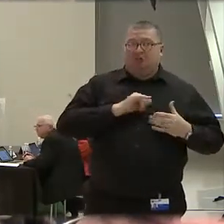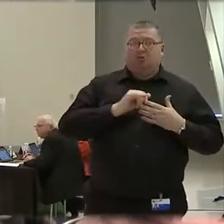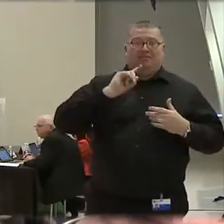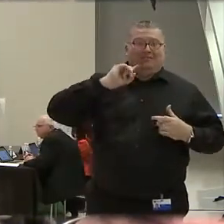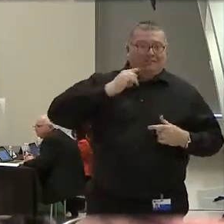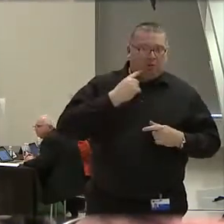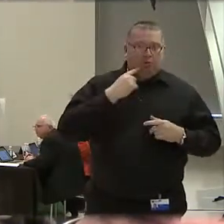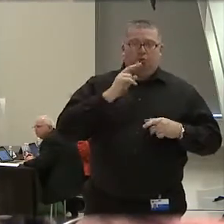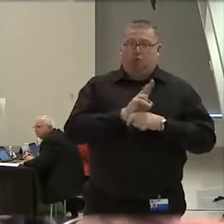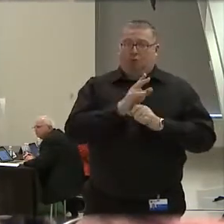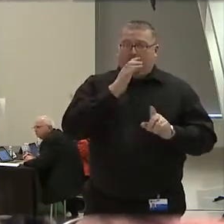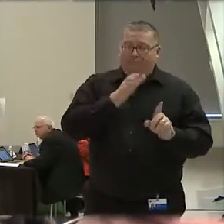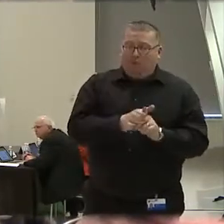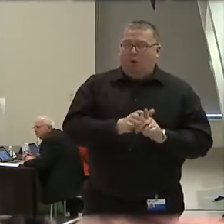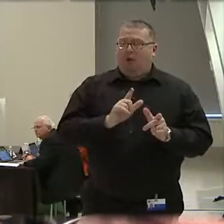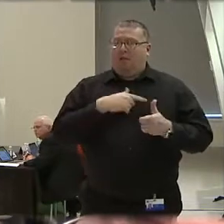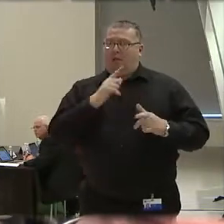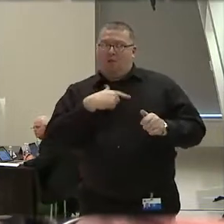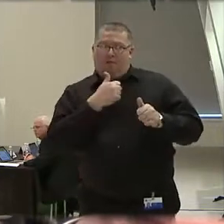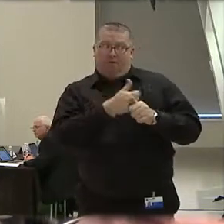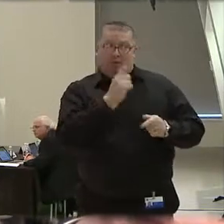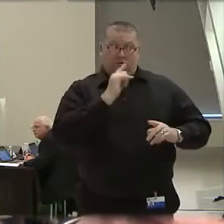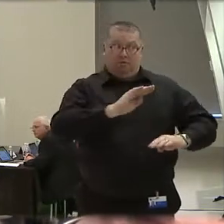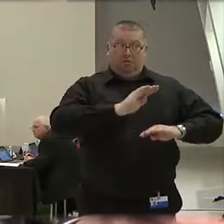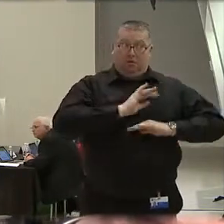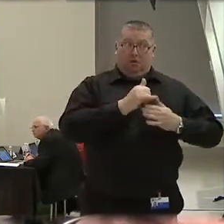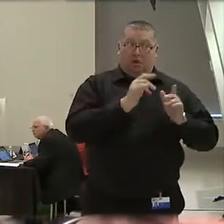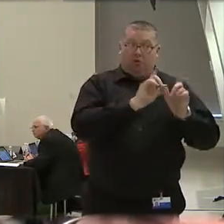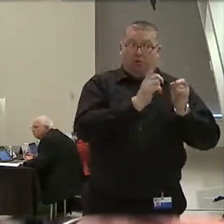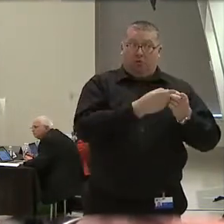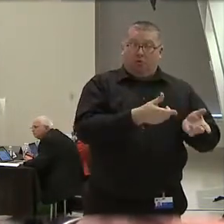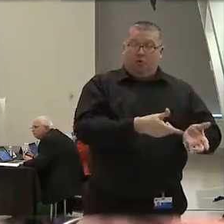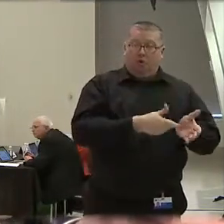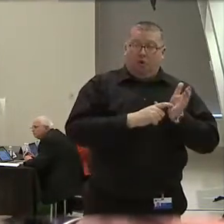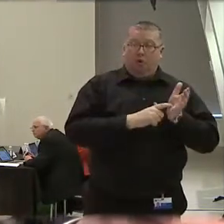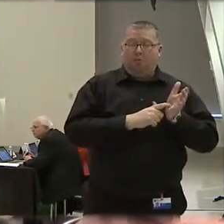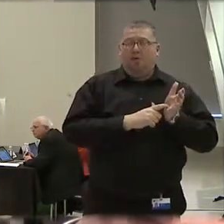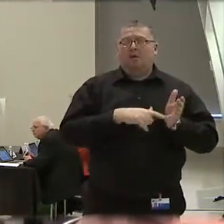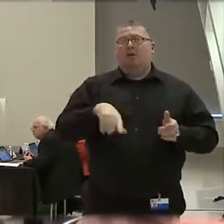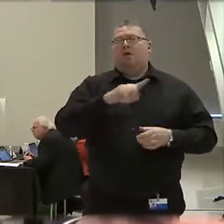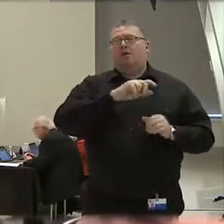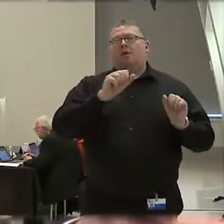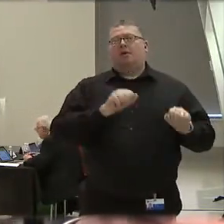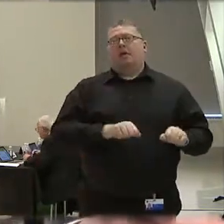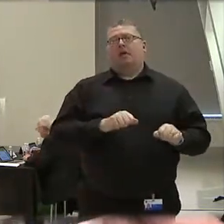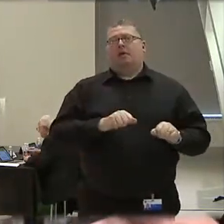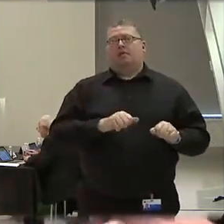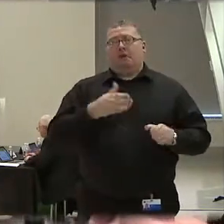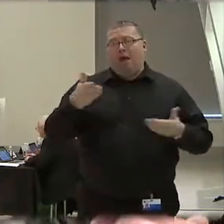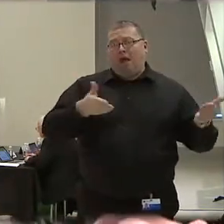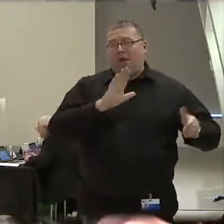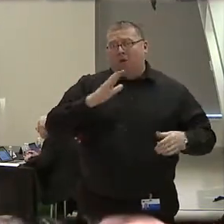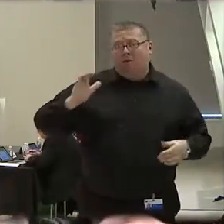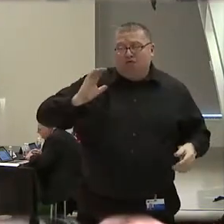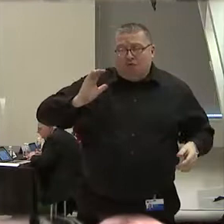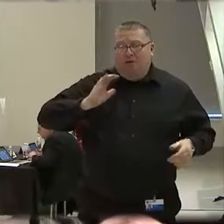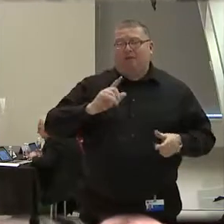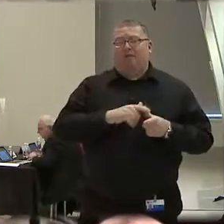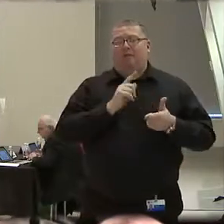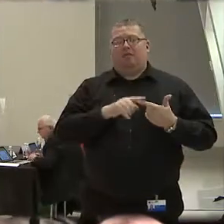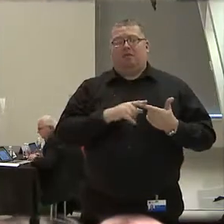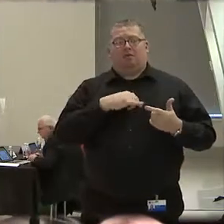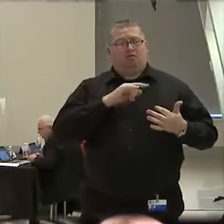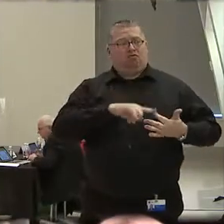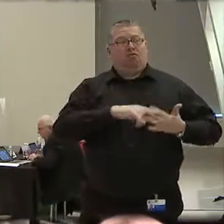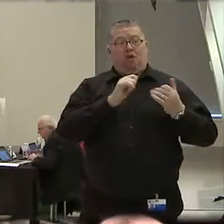for the final determination on whether or not they meet department policy. You know, they hire the chief. They can start the process